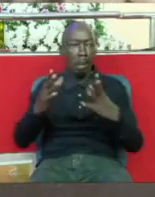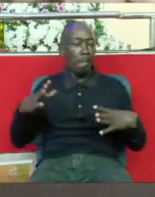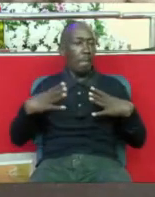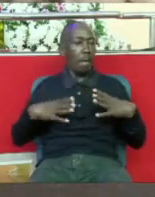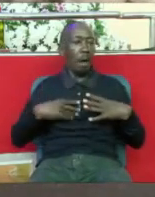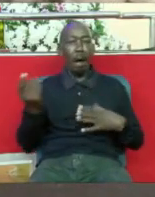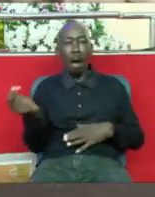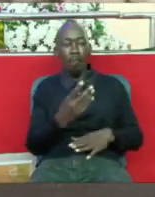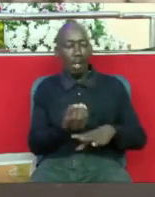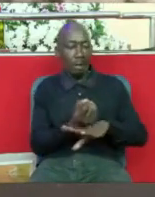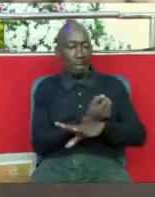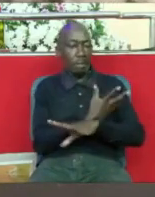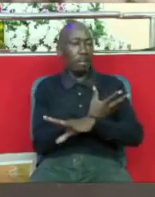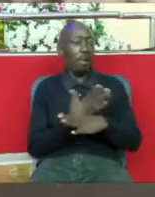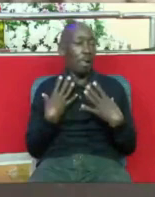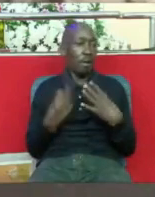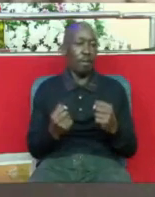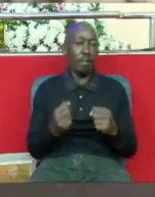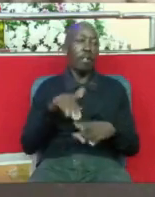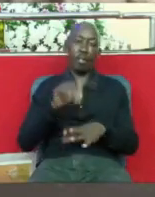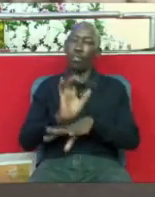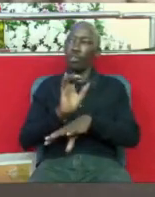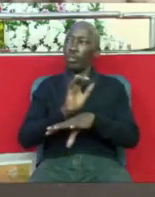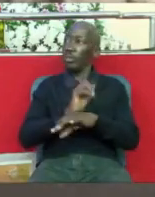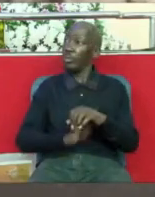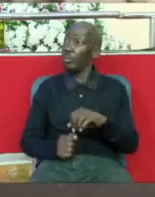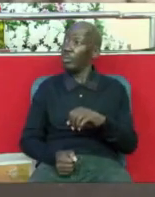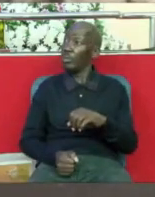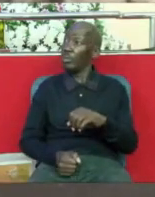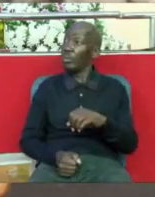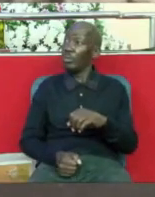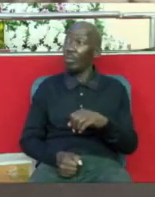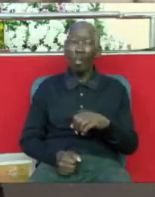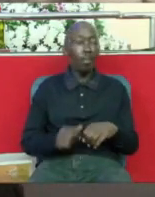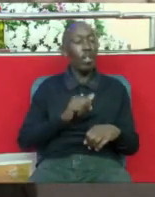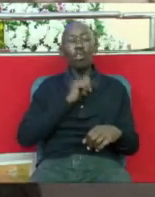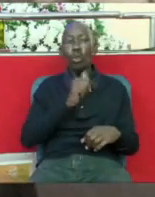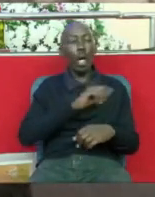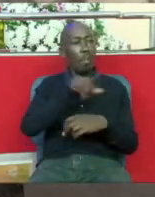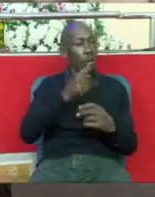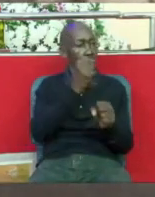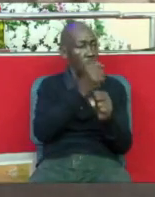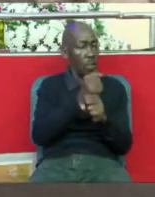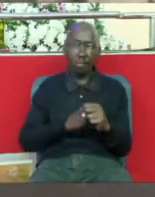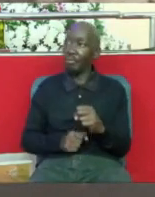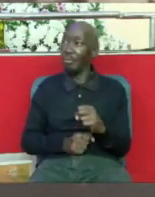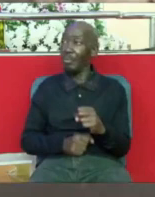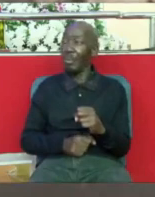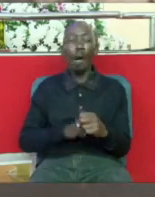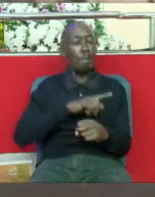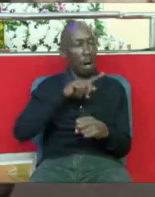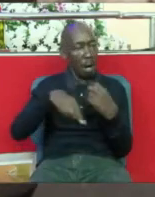cancer healed. Tumeona washirika in that fellowship. Walikuwa na saratani wakiponywa. It's not about performance. Si sarakasi. It's about anointing.